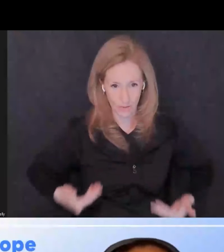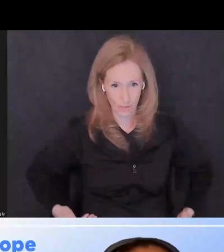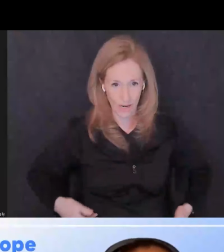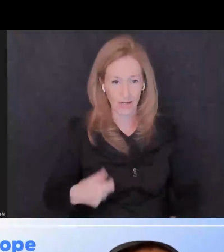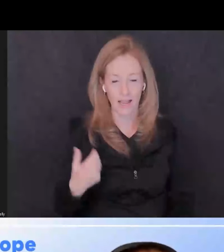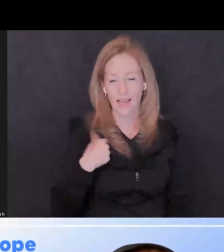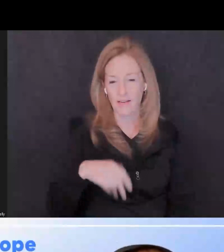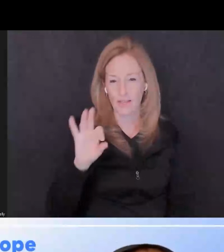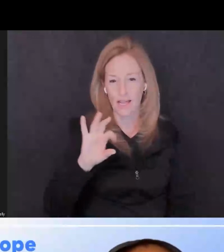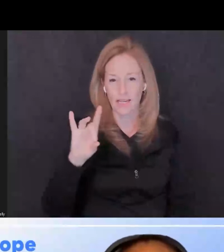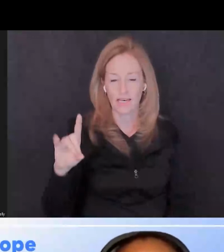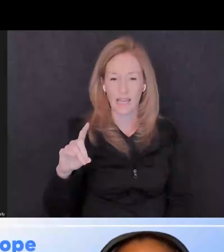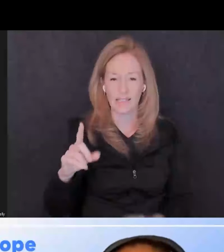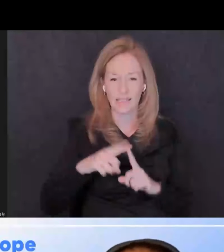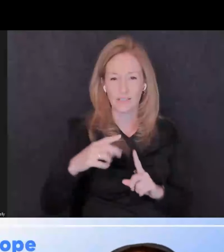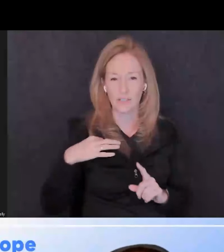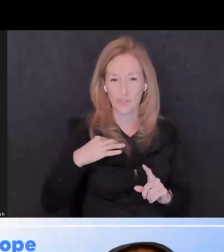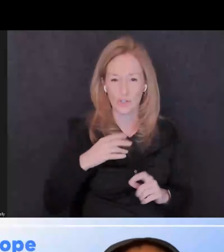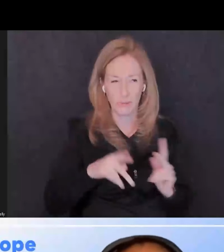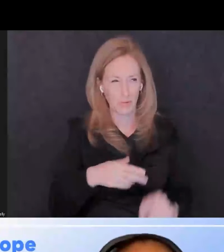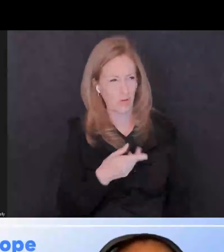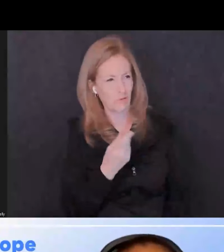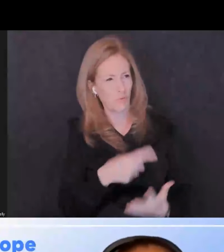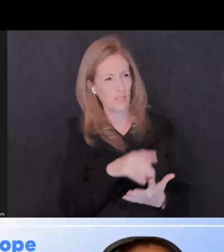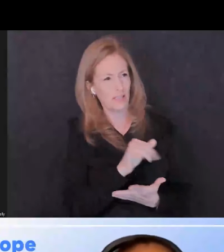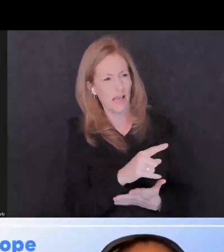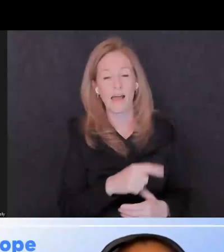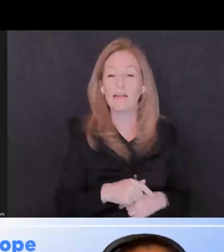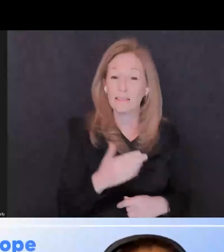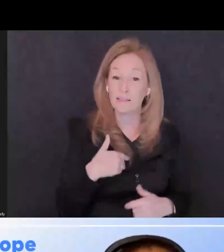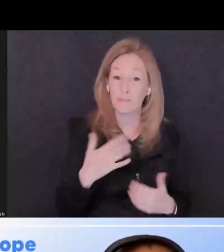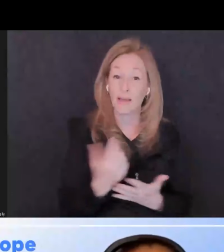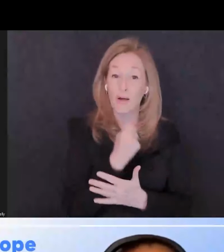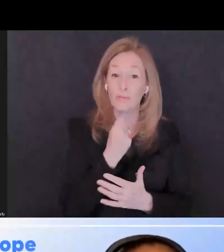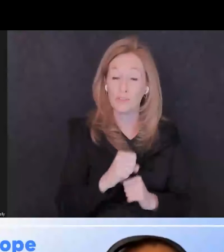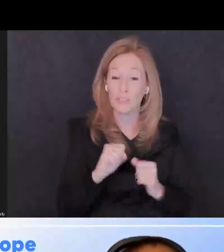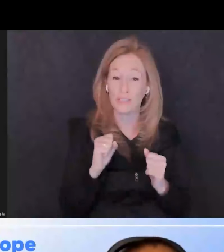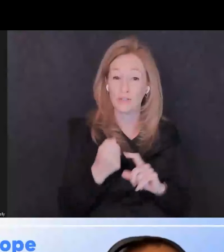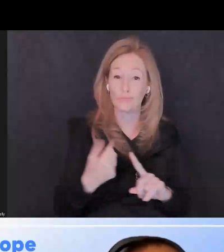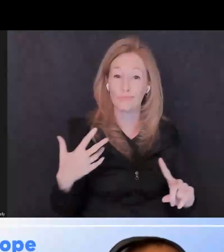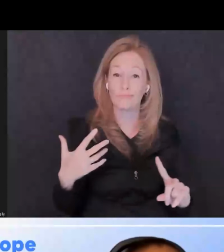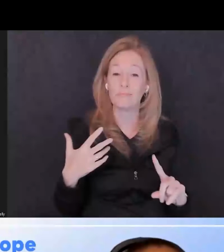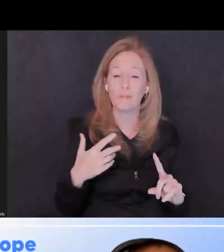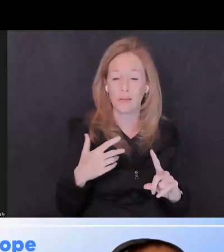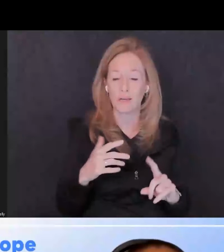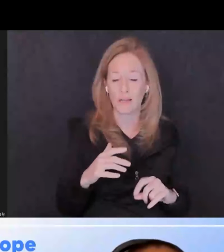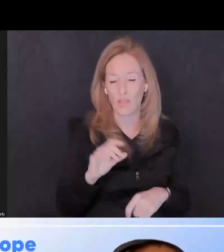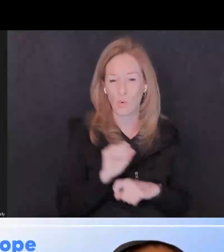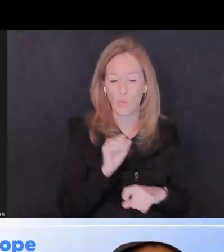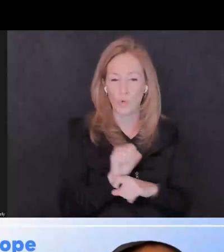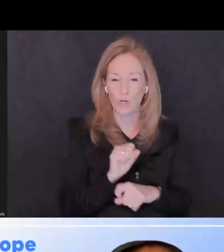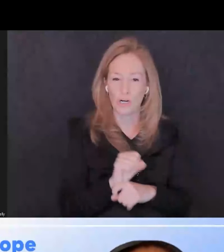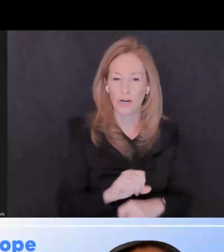wear it, and folks ask me, oh, what is that? And I use that as an opportunity to tell them more about the work of the 988 Suicide and Crisis